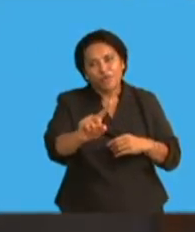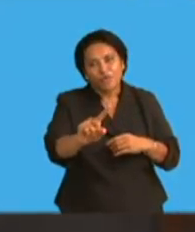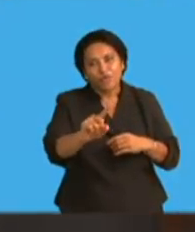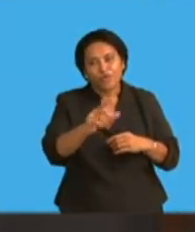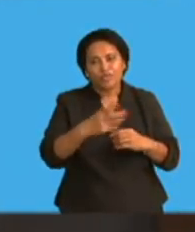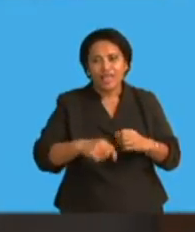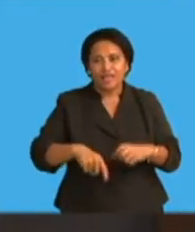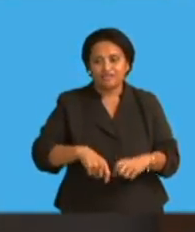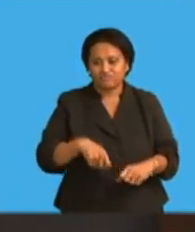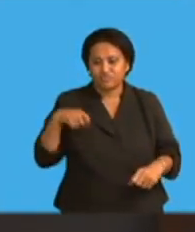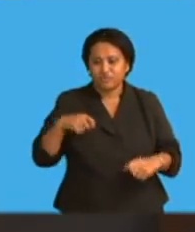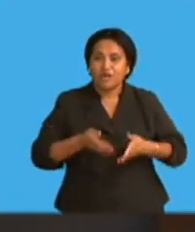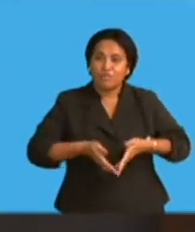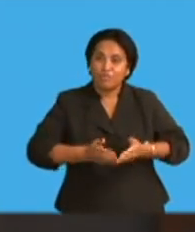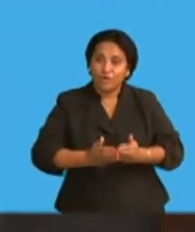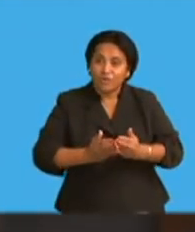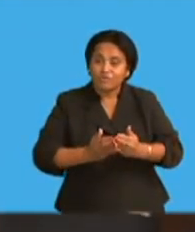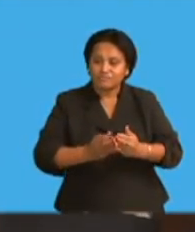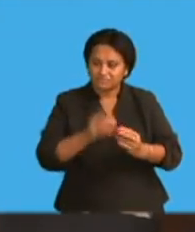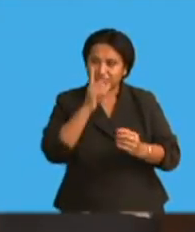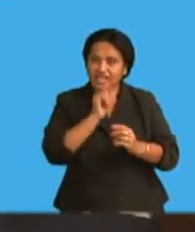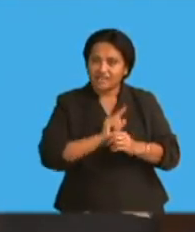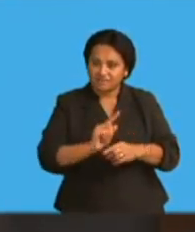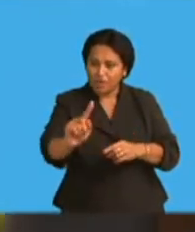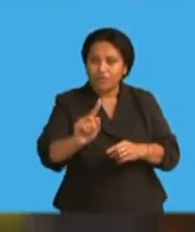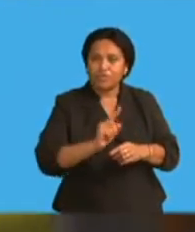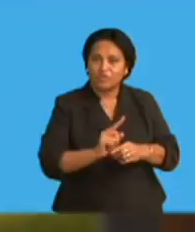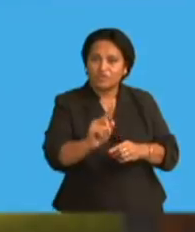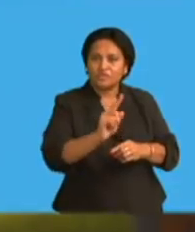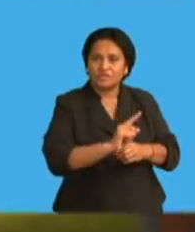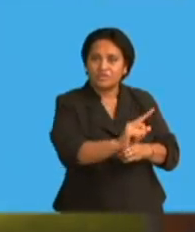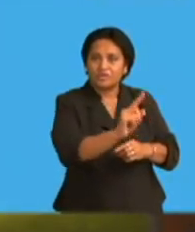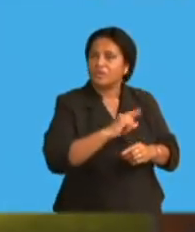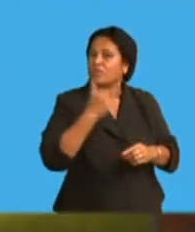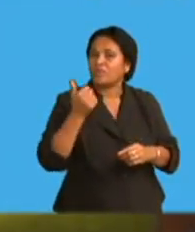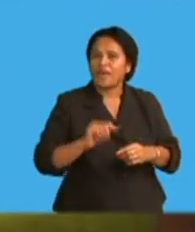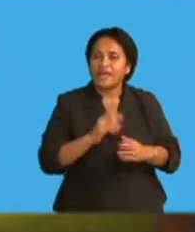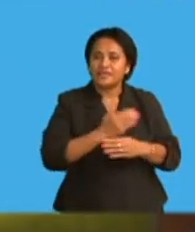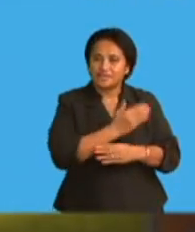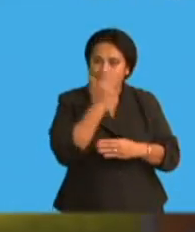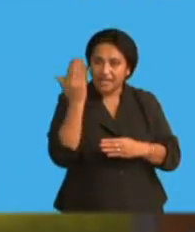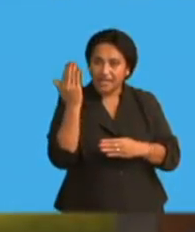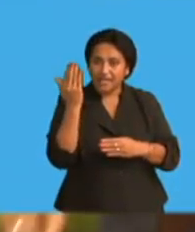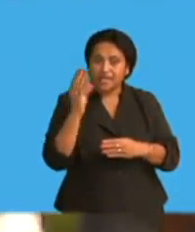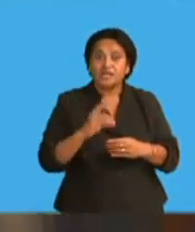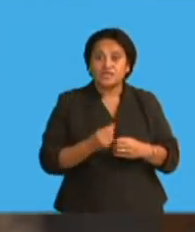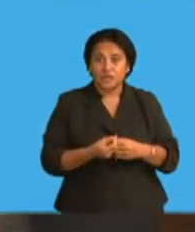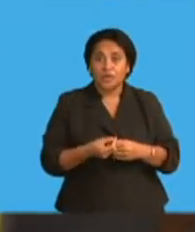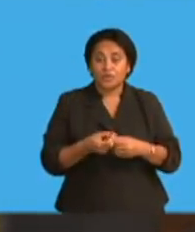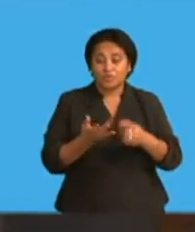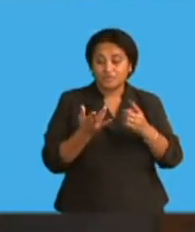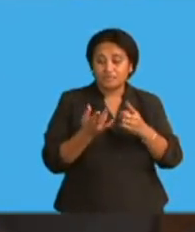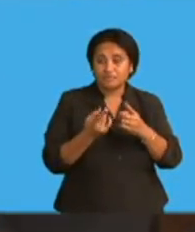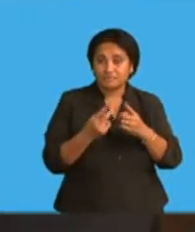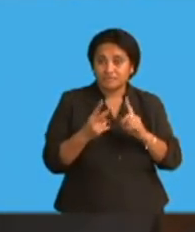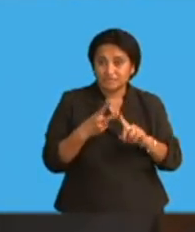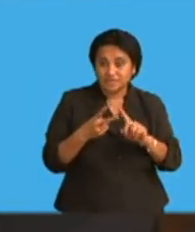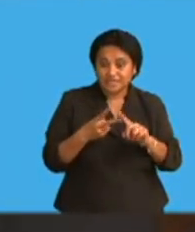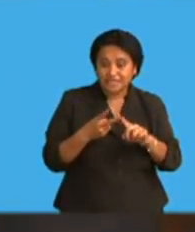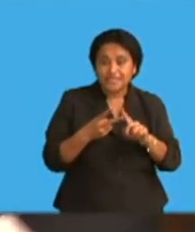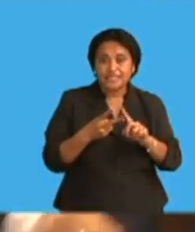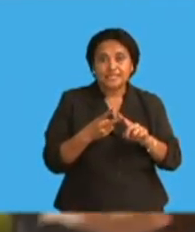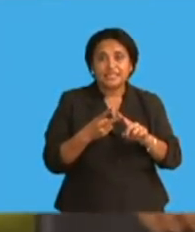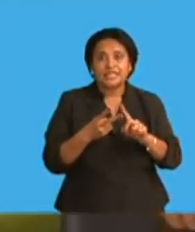these people hire their punts and they're making money from that, Madam Speaker. And this brings me, Madam Speaker, to the other issue. Is the equal distribution of land lease